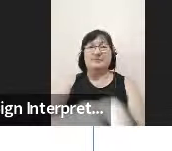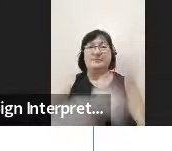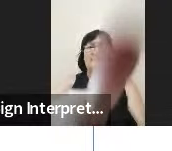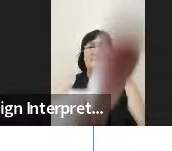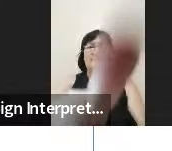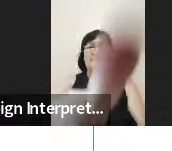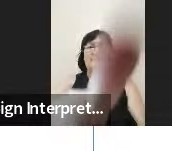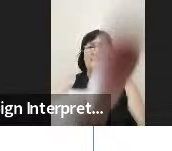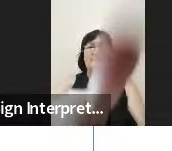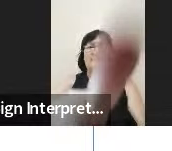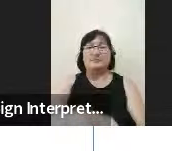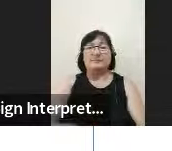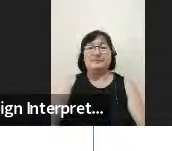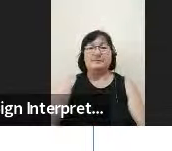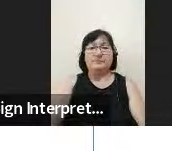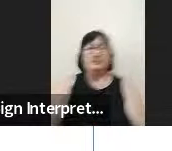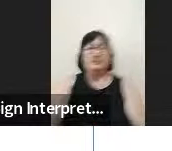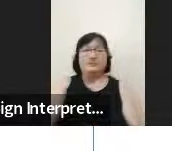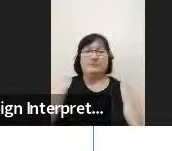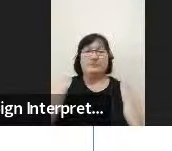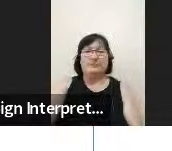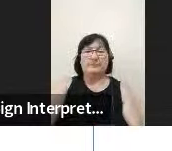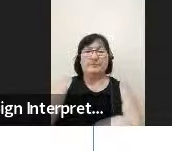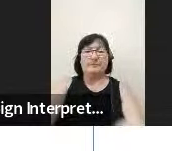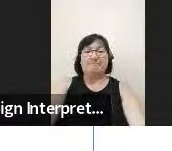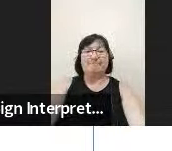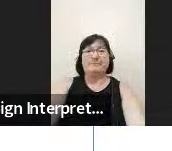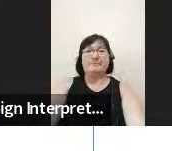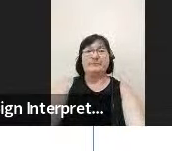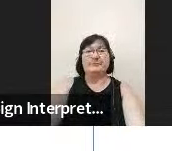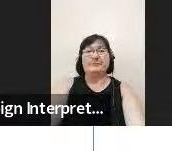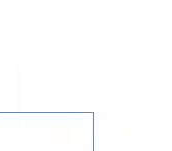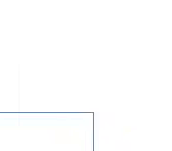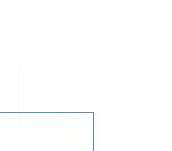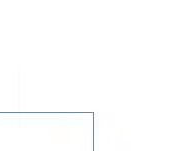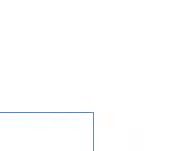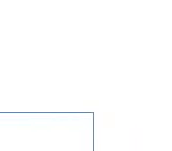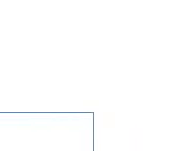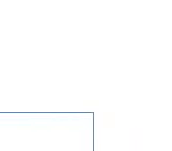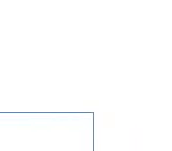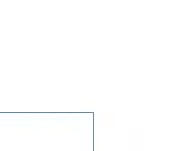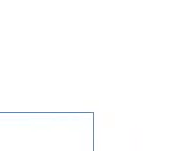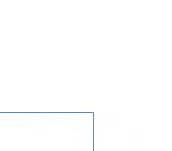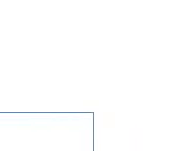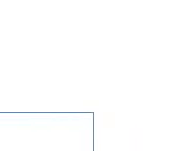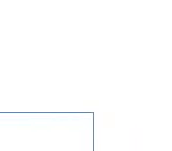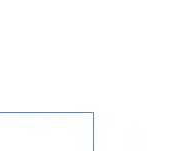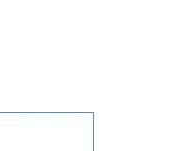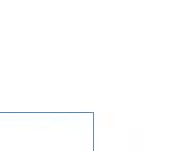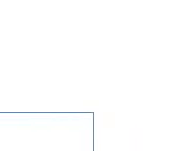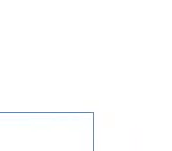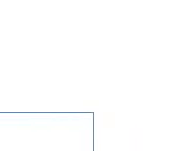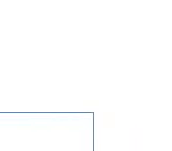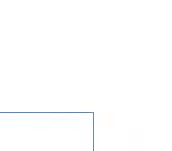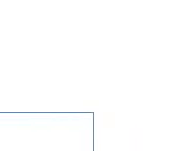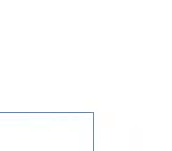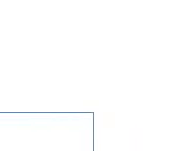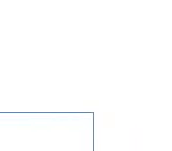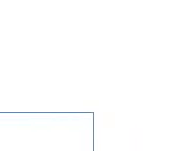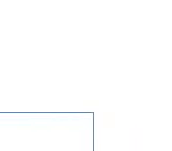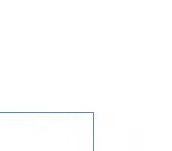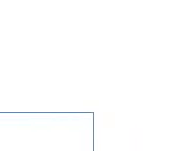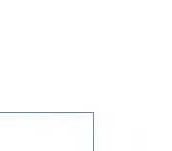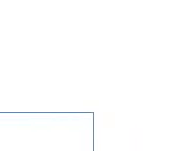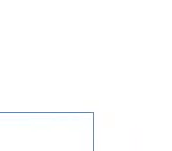You make your deadline with your suppliers on the other end, on the other part of the world. We also allow